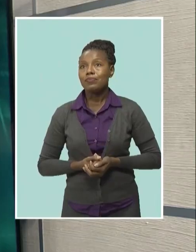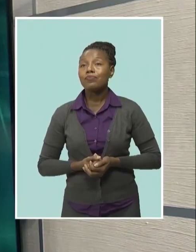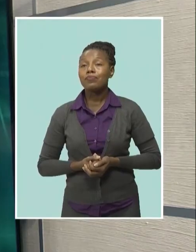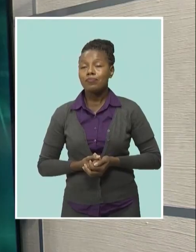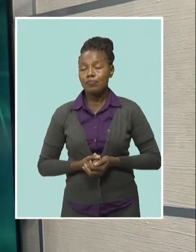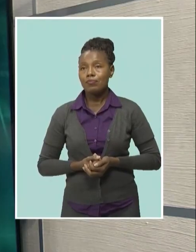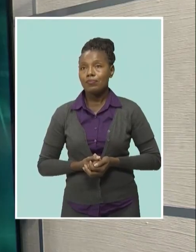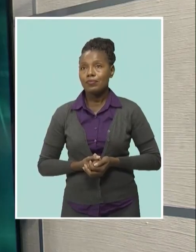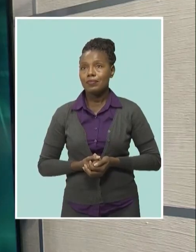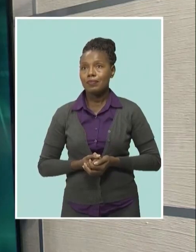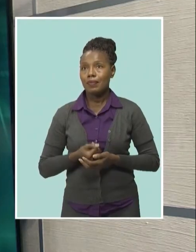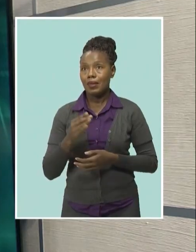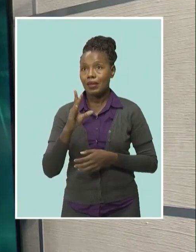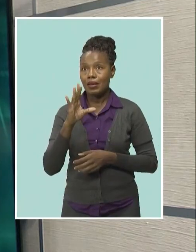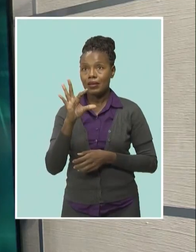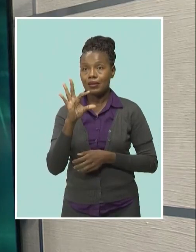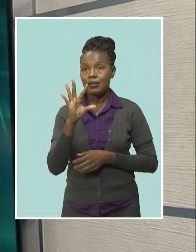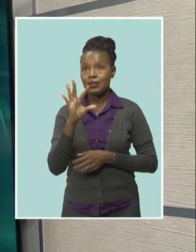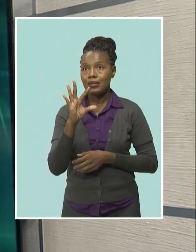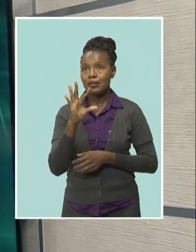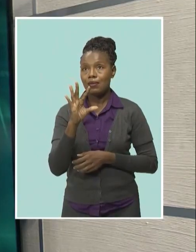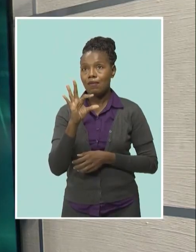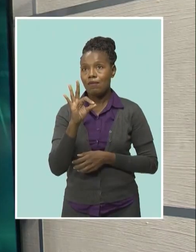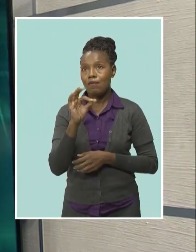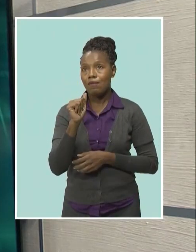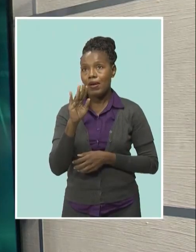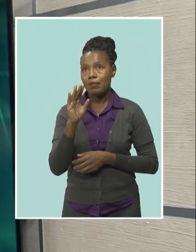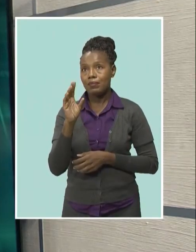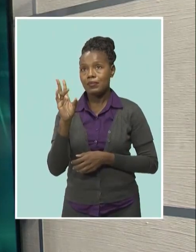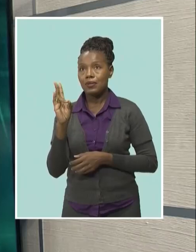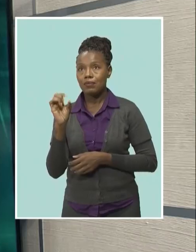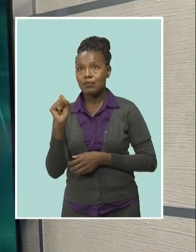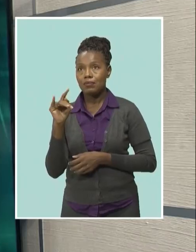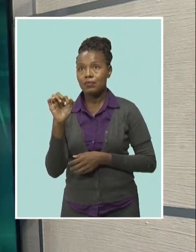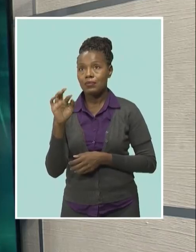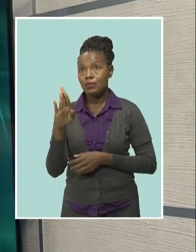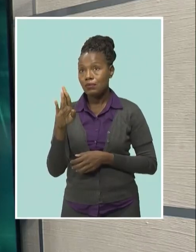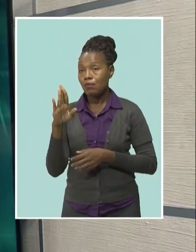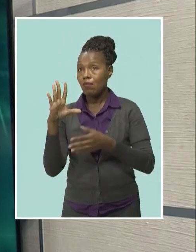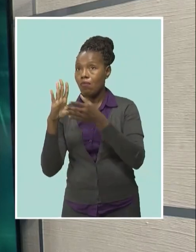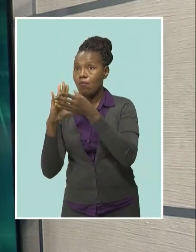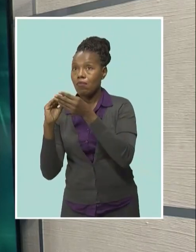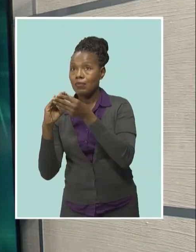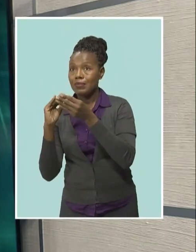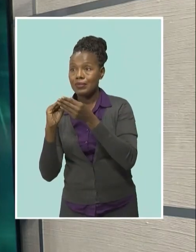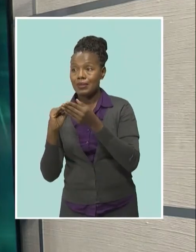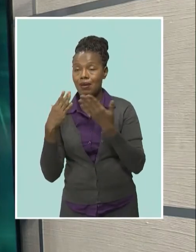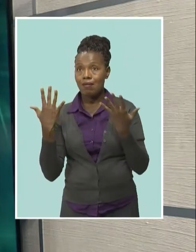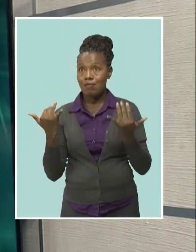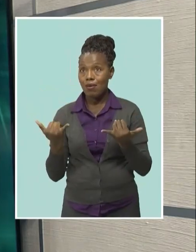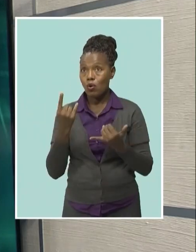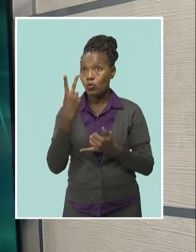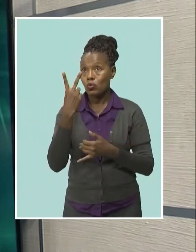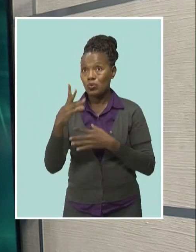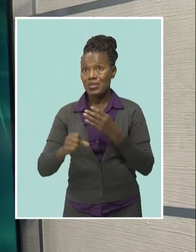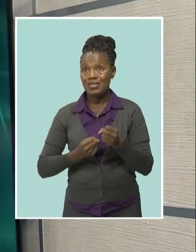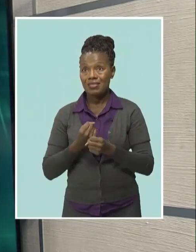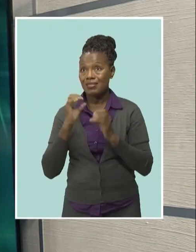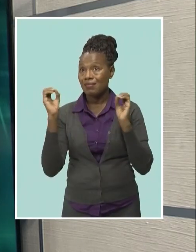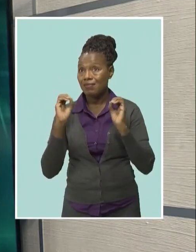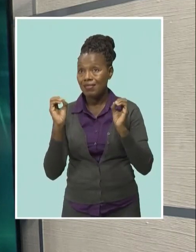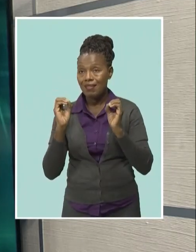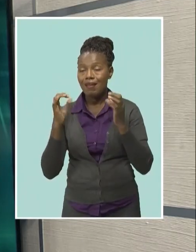Director of Fast 7-star Alison Hunt says the return after a 2-year hiatus will be a bigger and better experience with a full